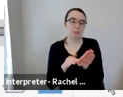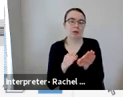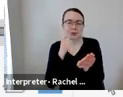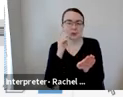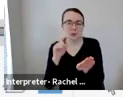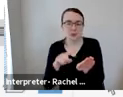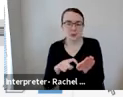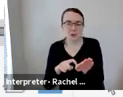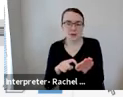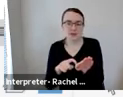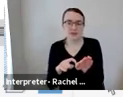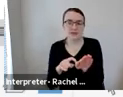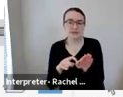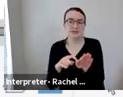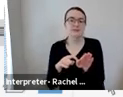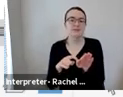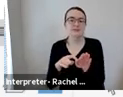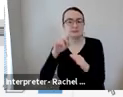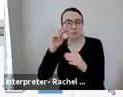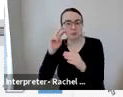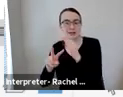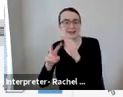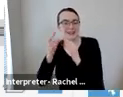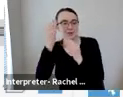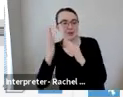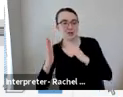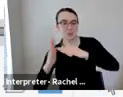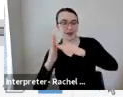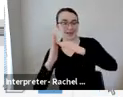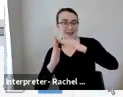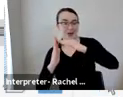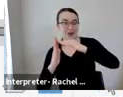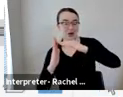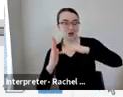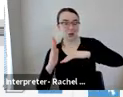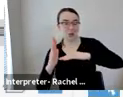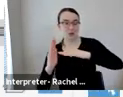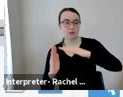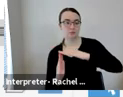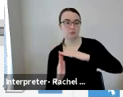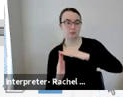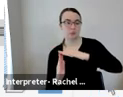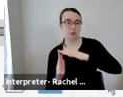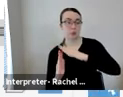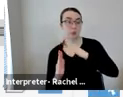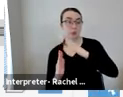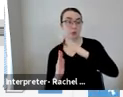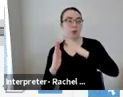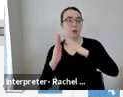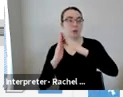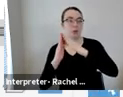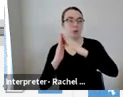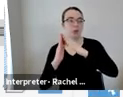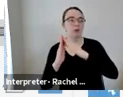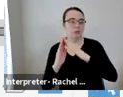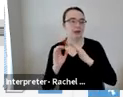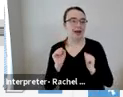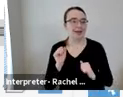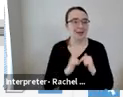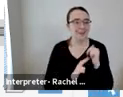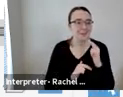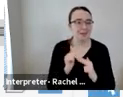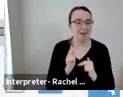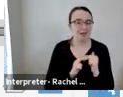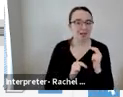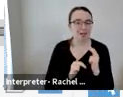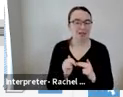it extends information up here. So I can quickly build form and drive things in a different